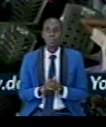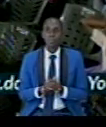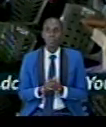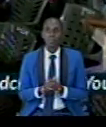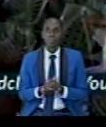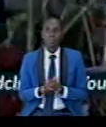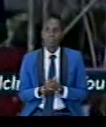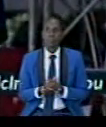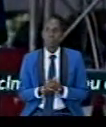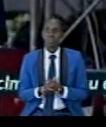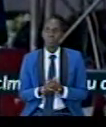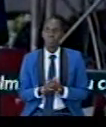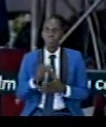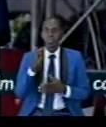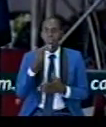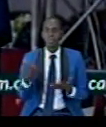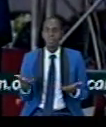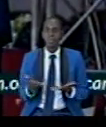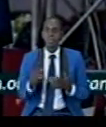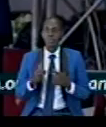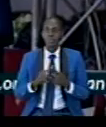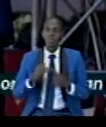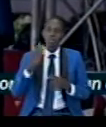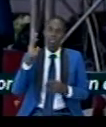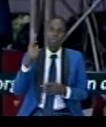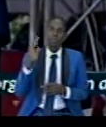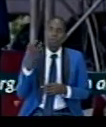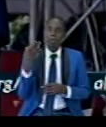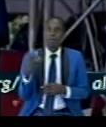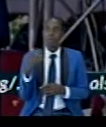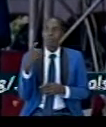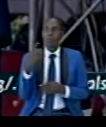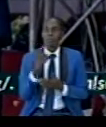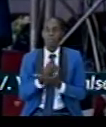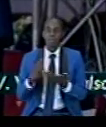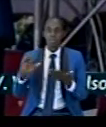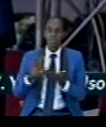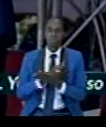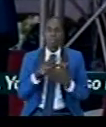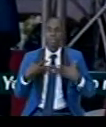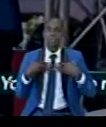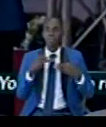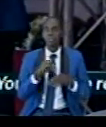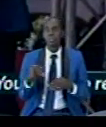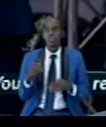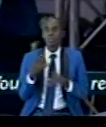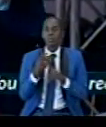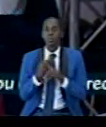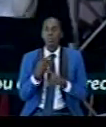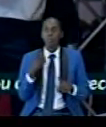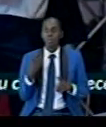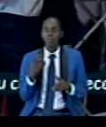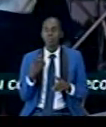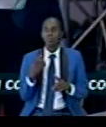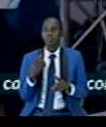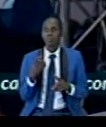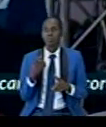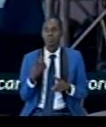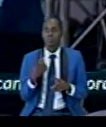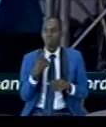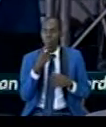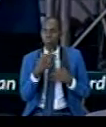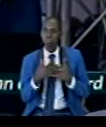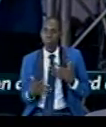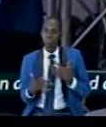is here to testify of divine healing from dysfunctional uterine bleeding.